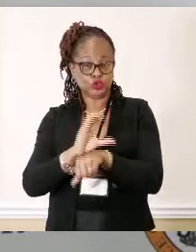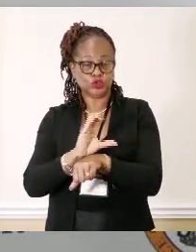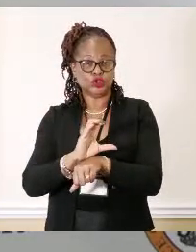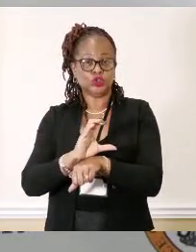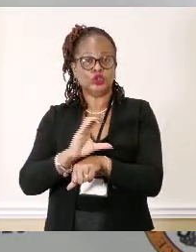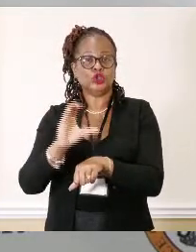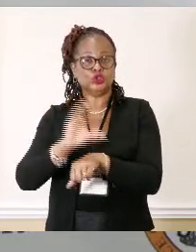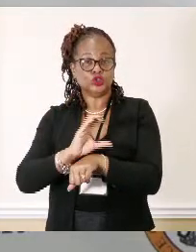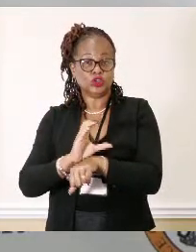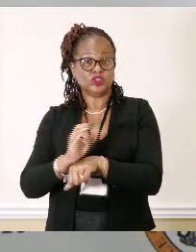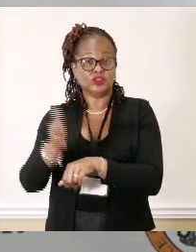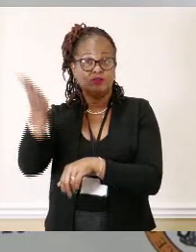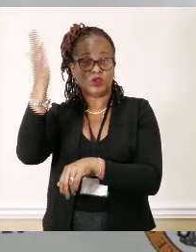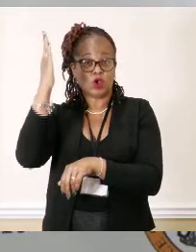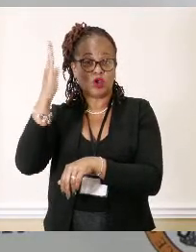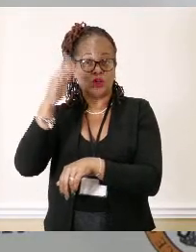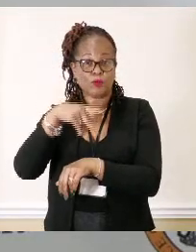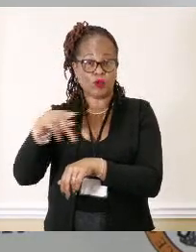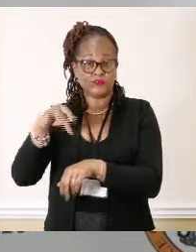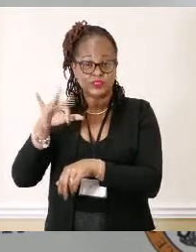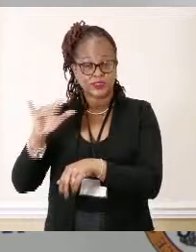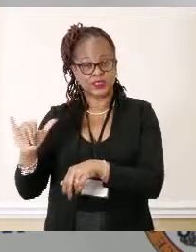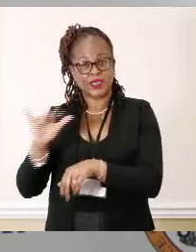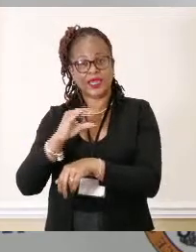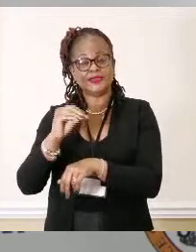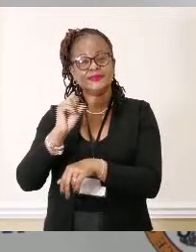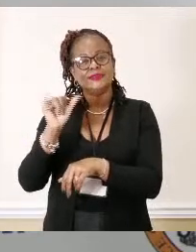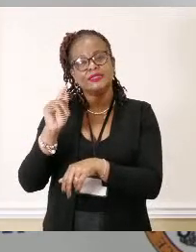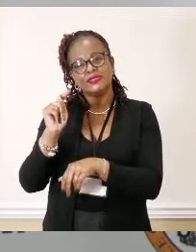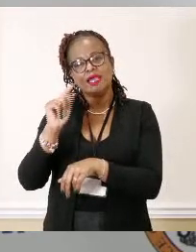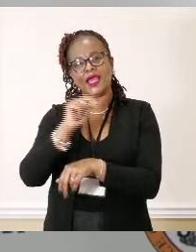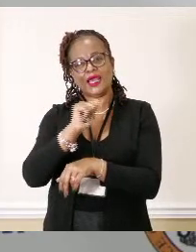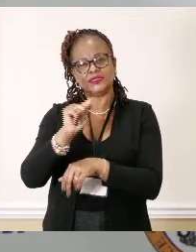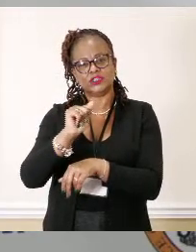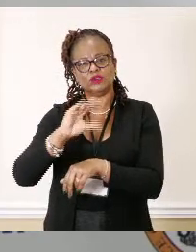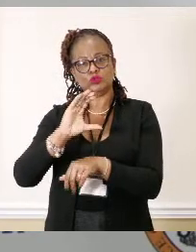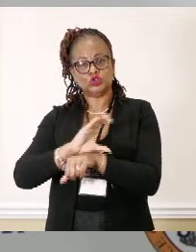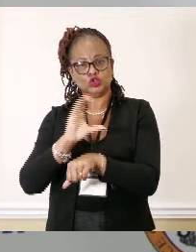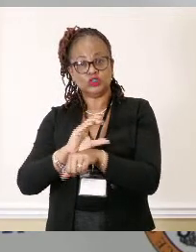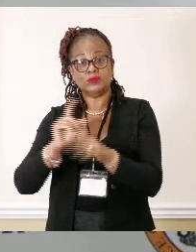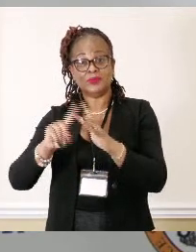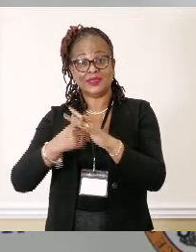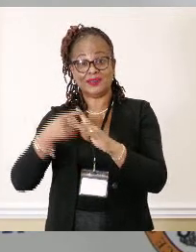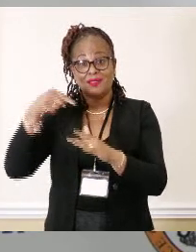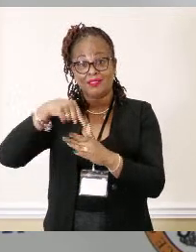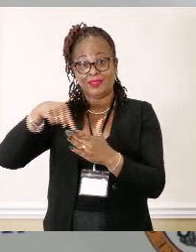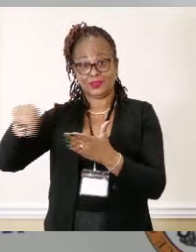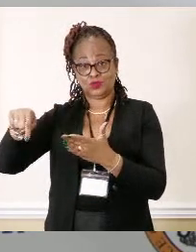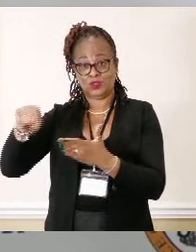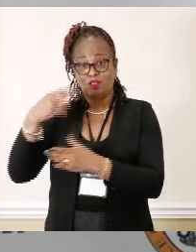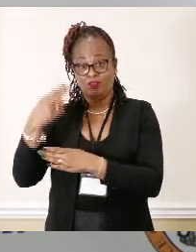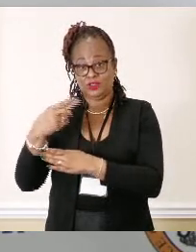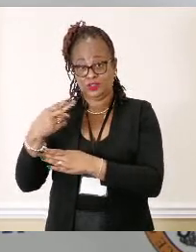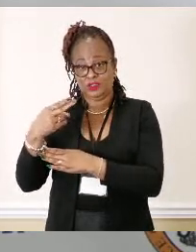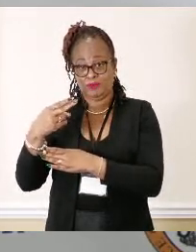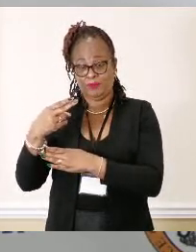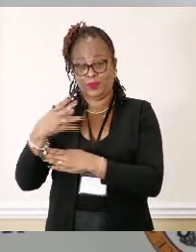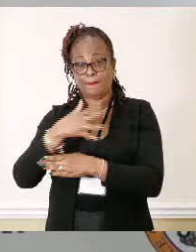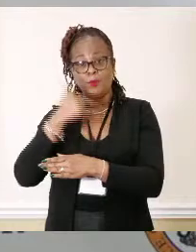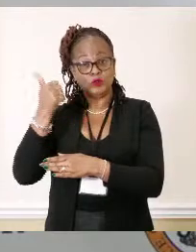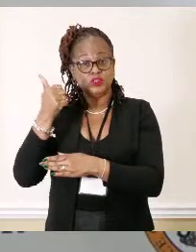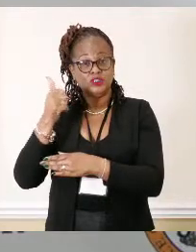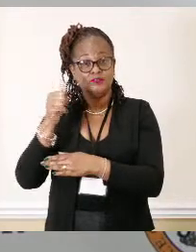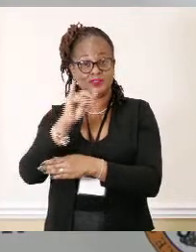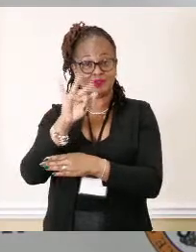of Prophecy, and St. Anselm's Church beginning on Thursday of this week. Most of the